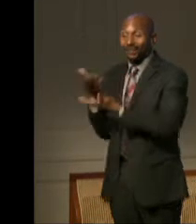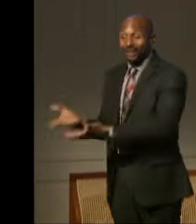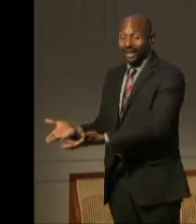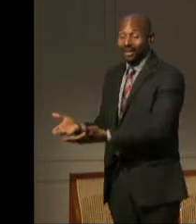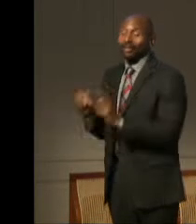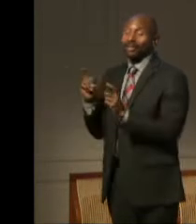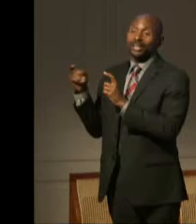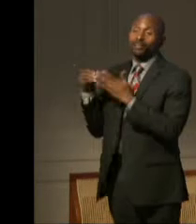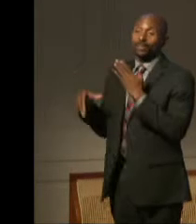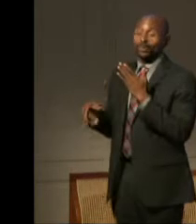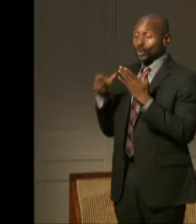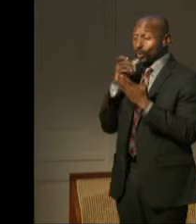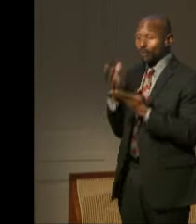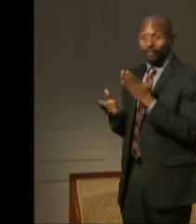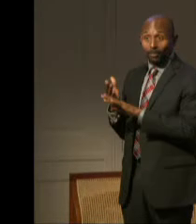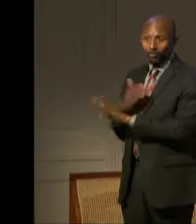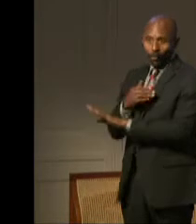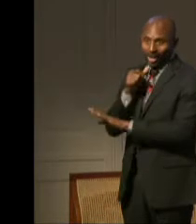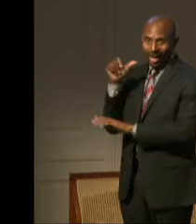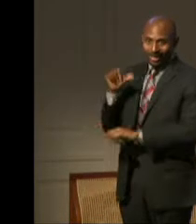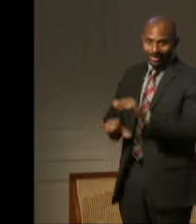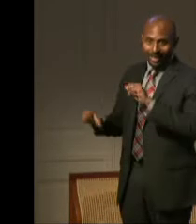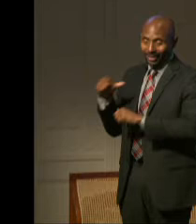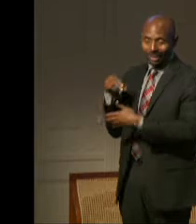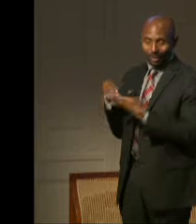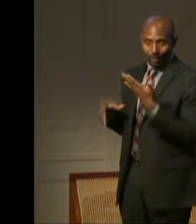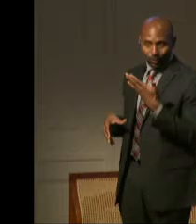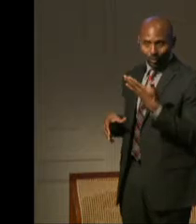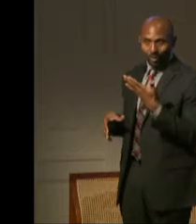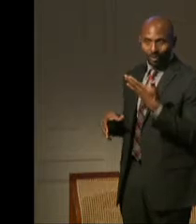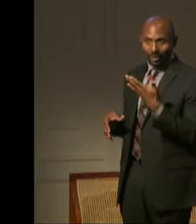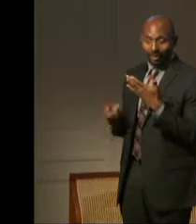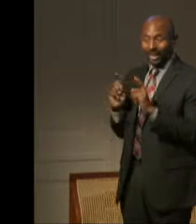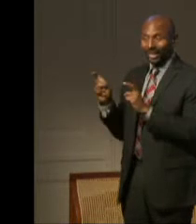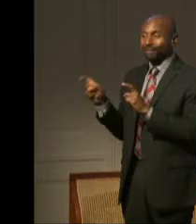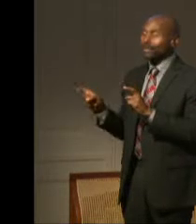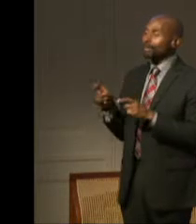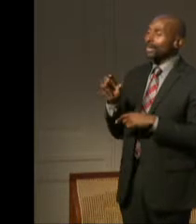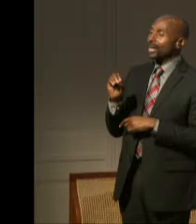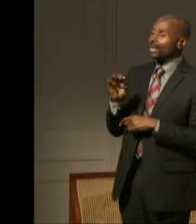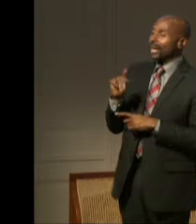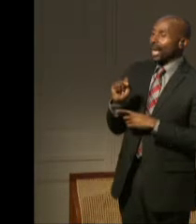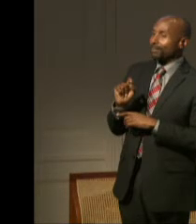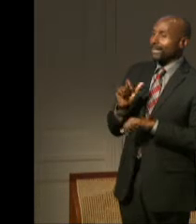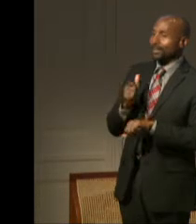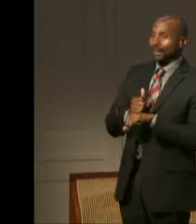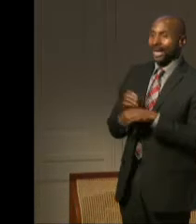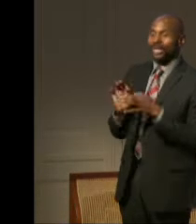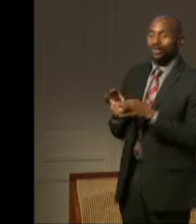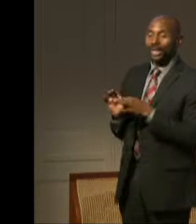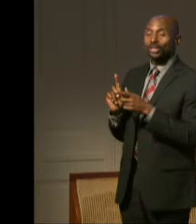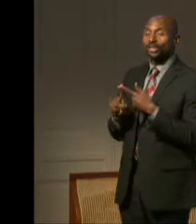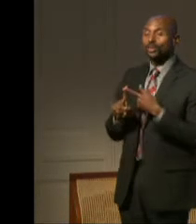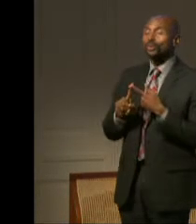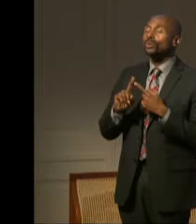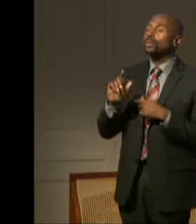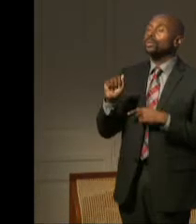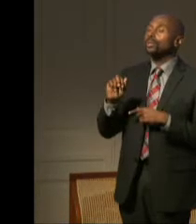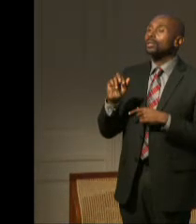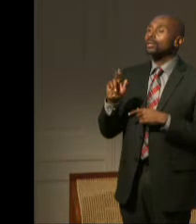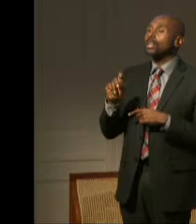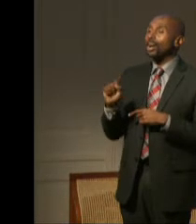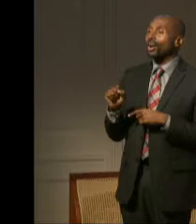not have been science students an object-based connection to the arts at